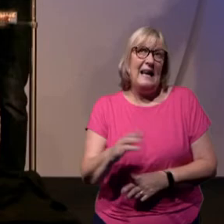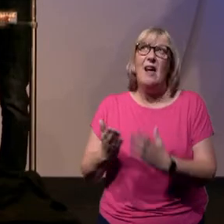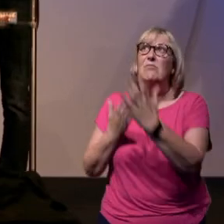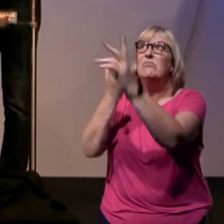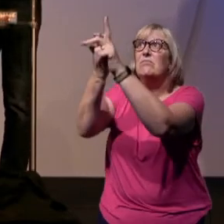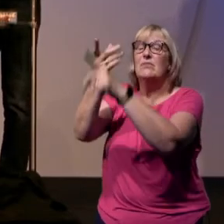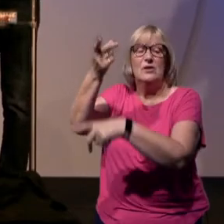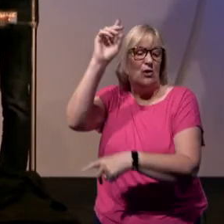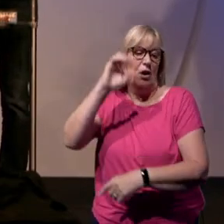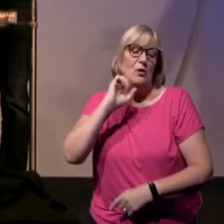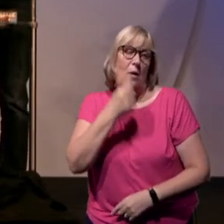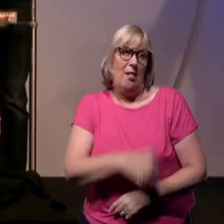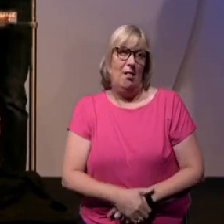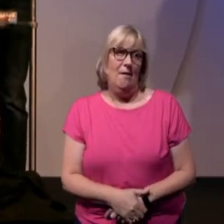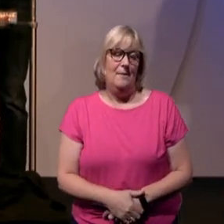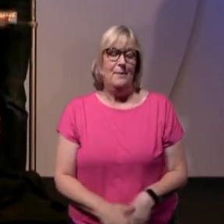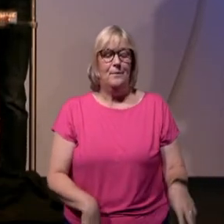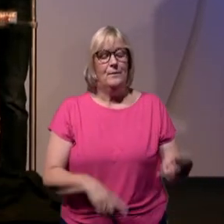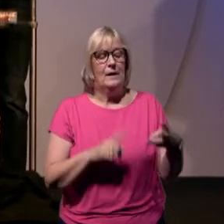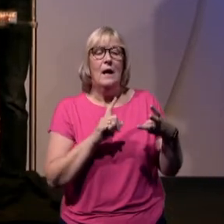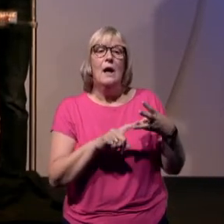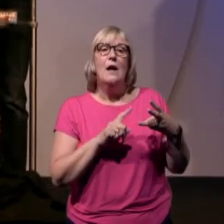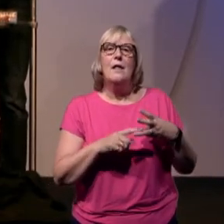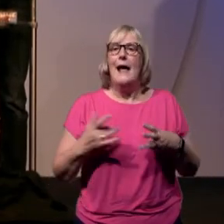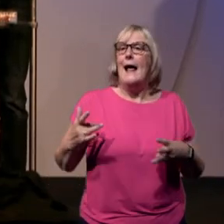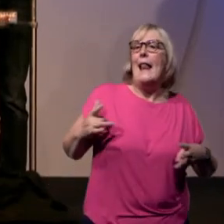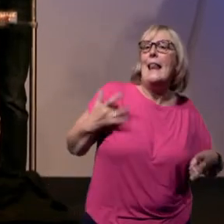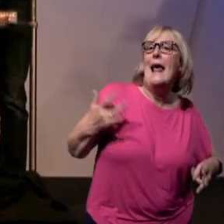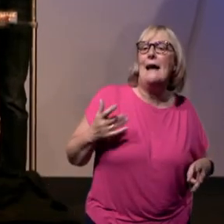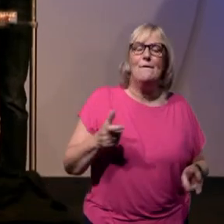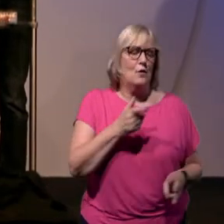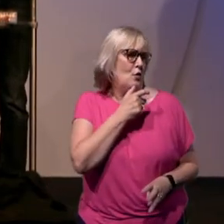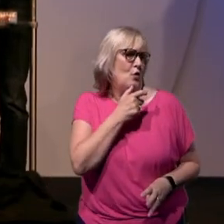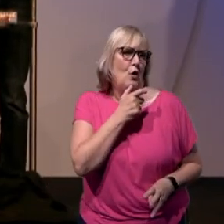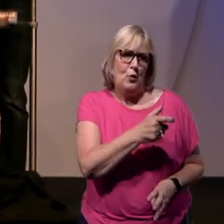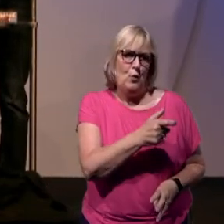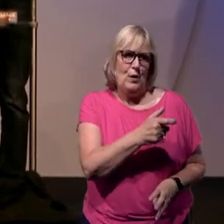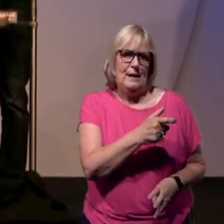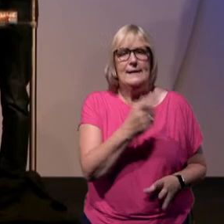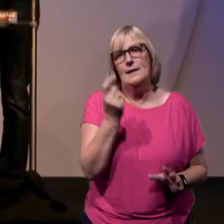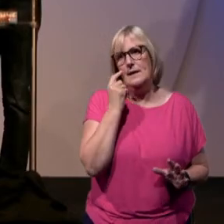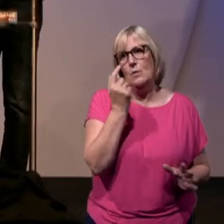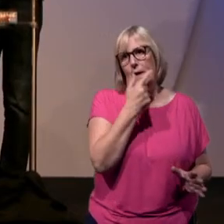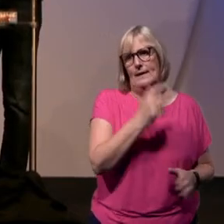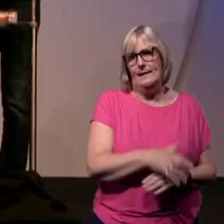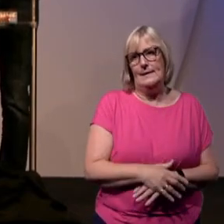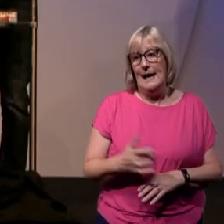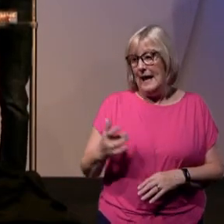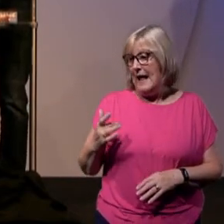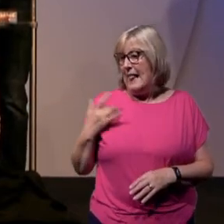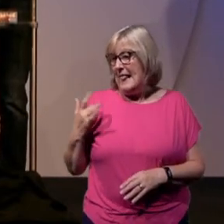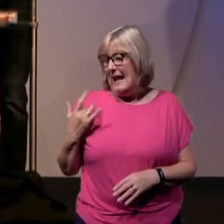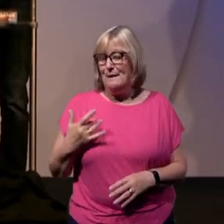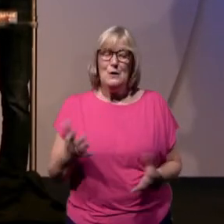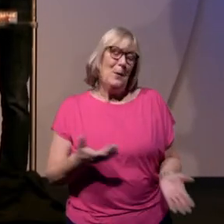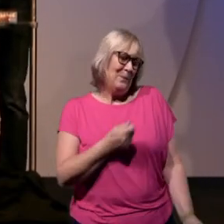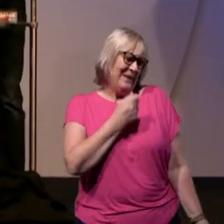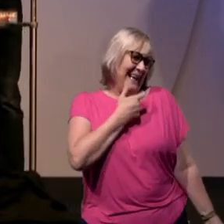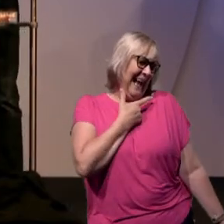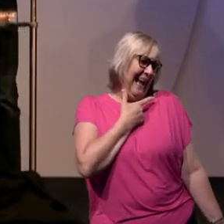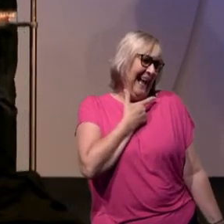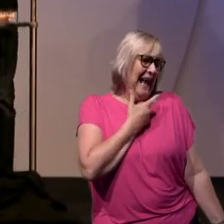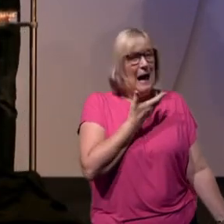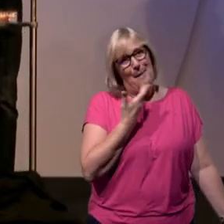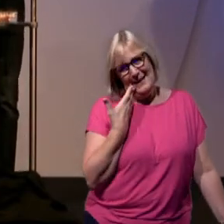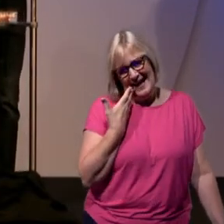let your life and not your words be your witness. Let your life and not your words be your witness. I'll be nice, I'll smile at